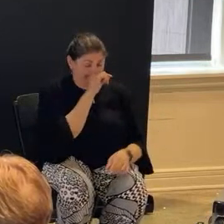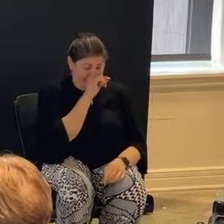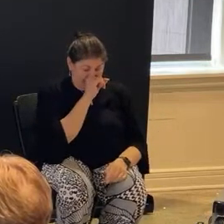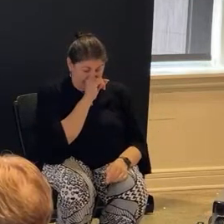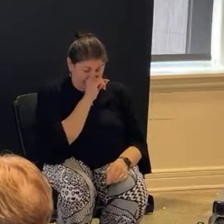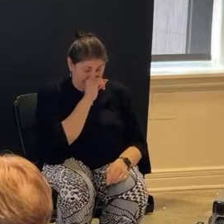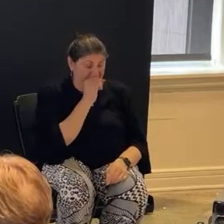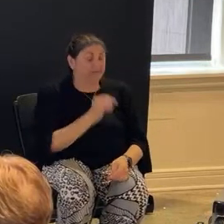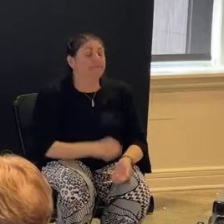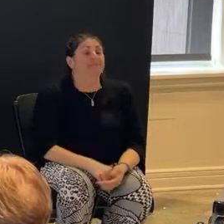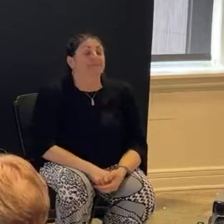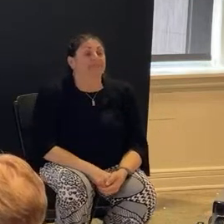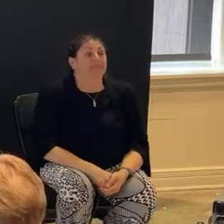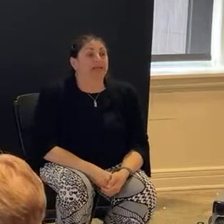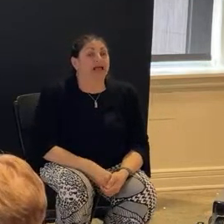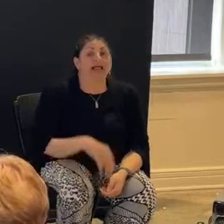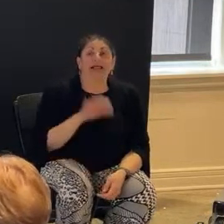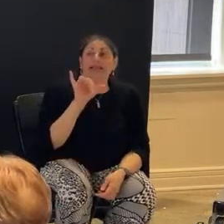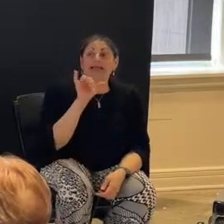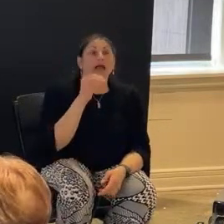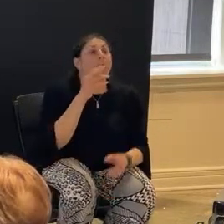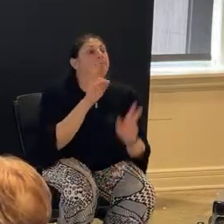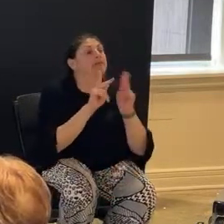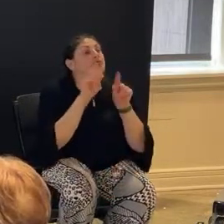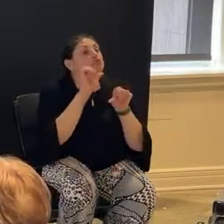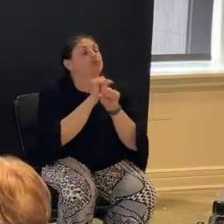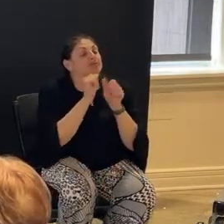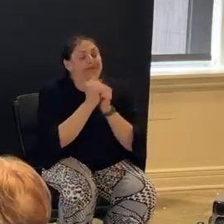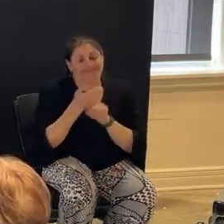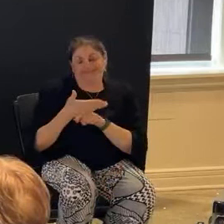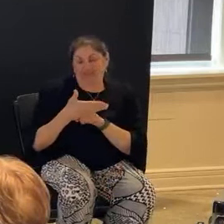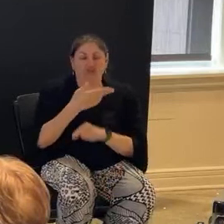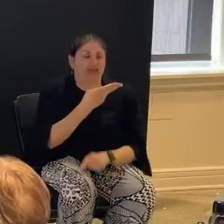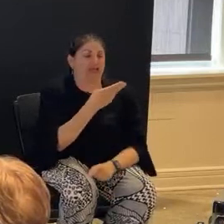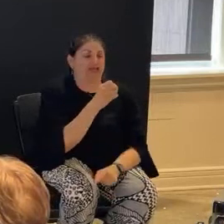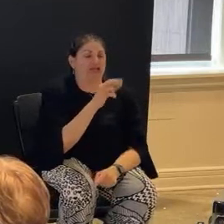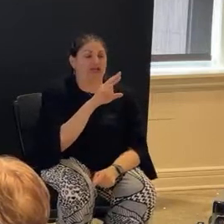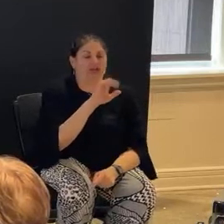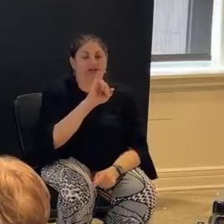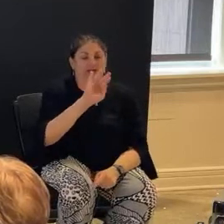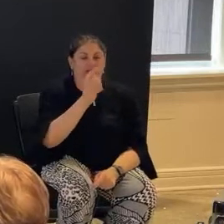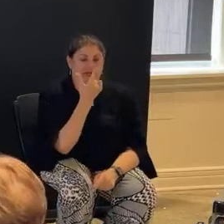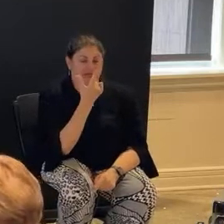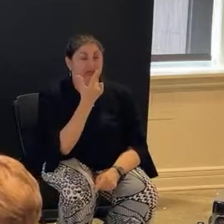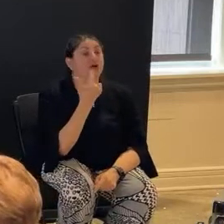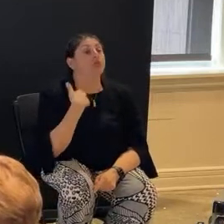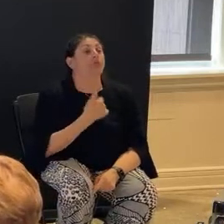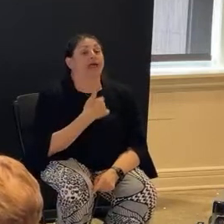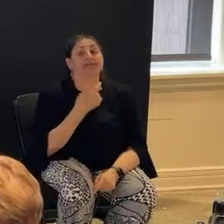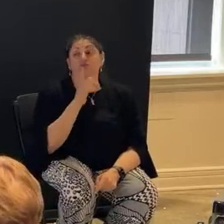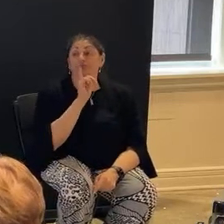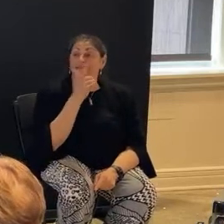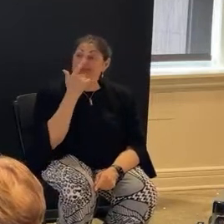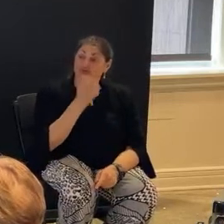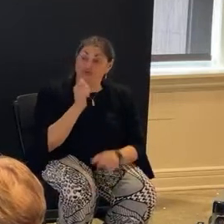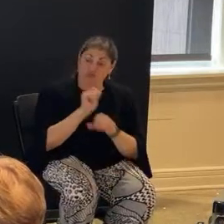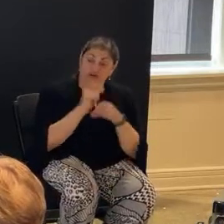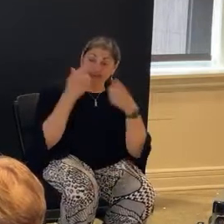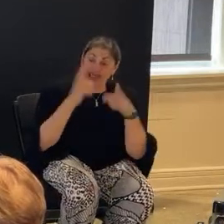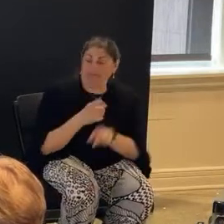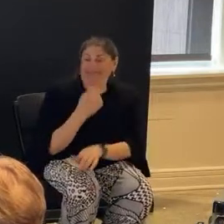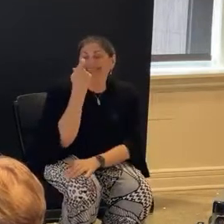you know, one that comes to mind is people working with herring. And there was some really interesting work that was done just a couple of years